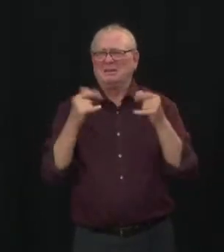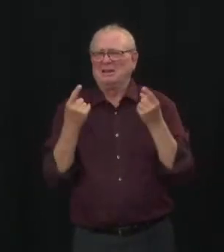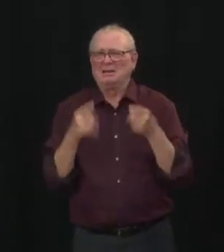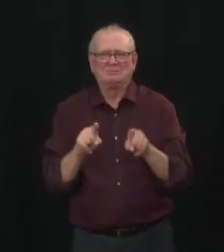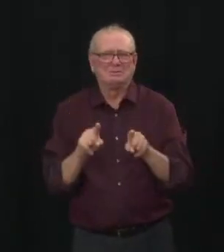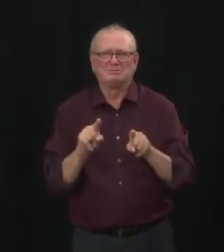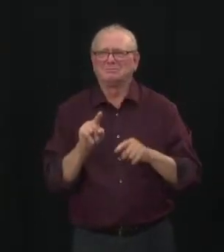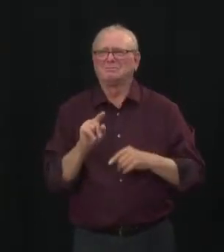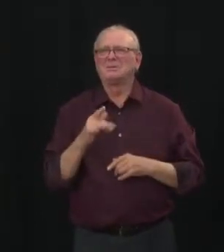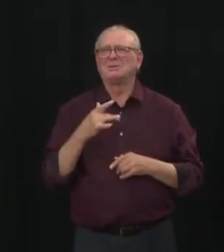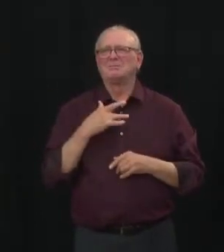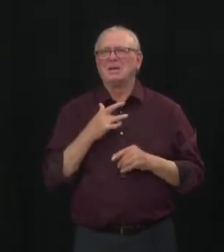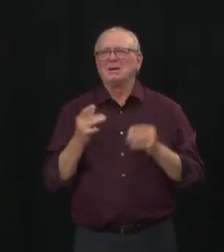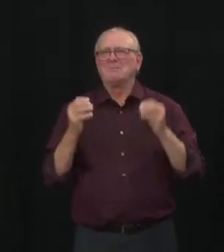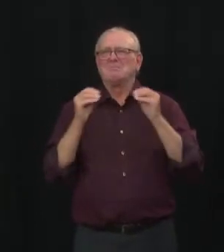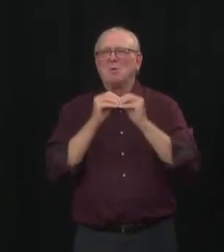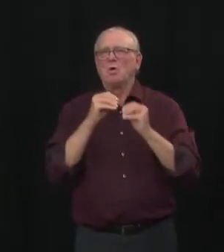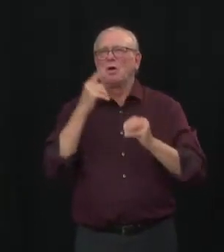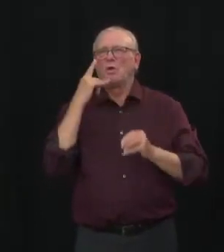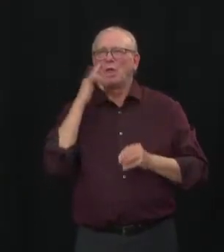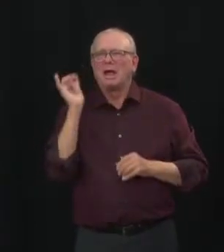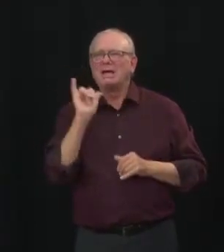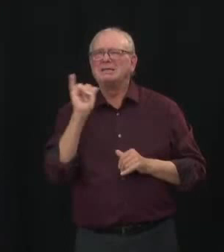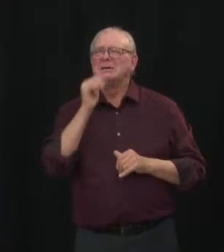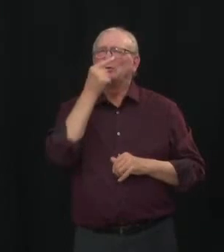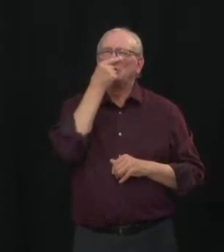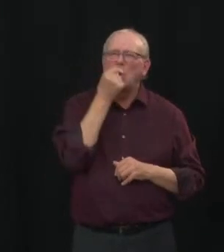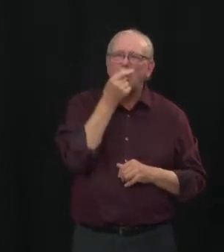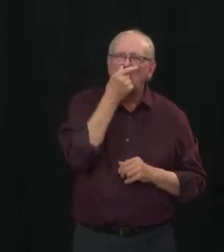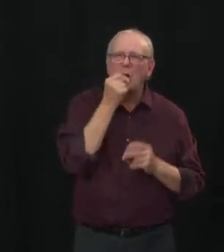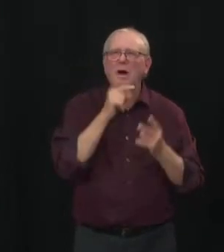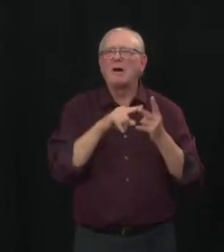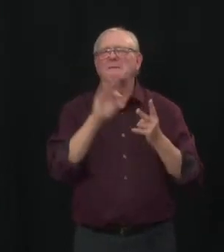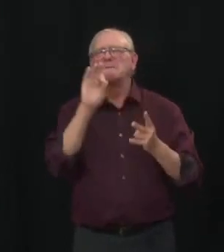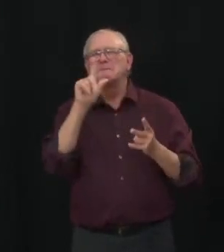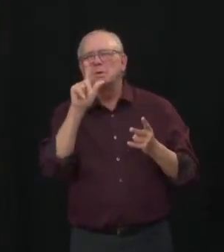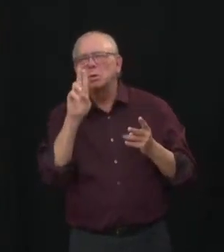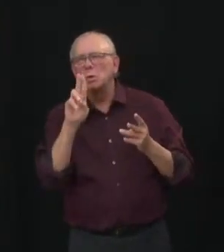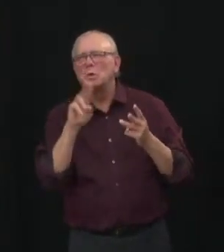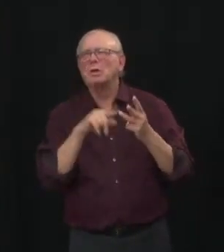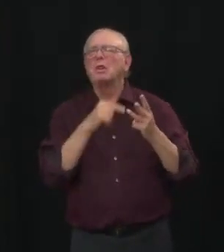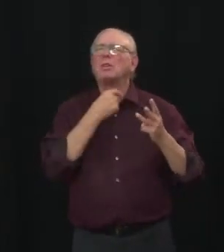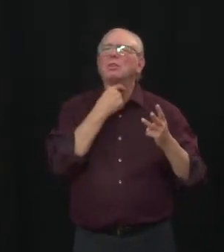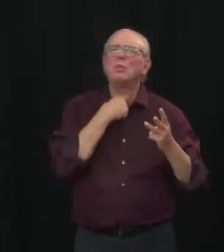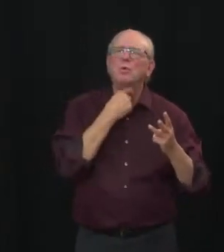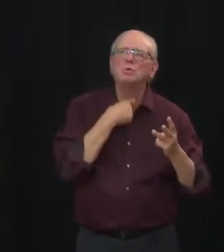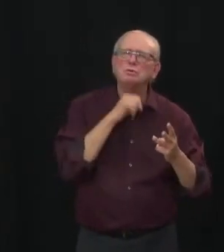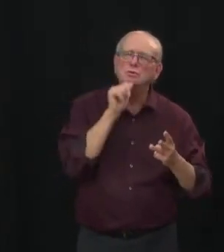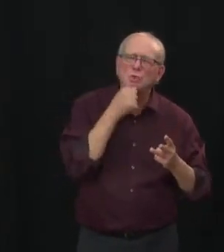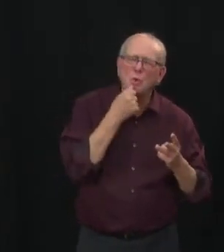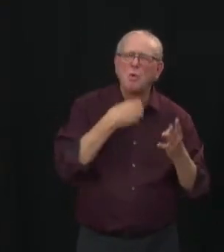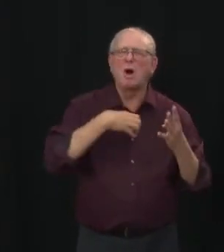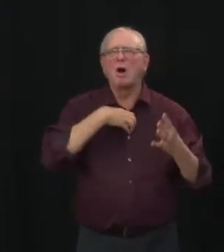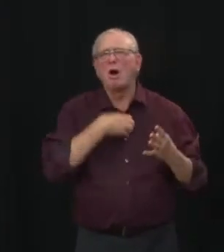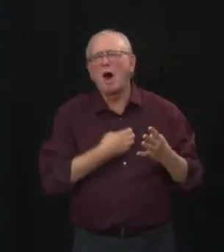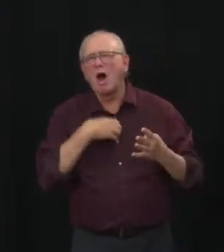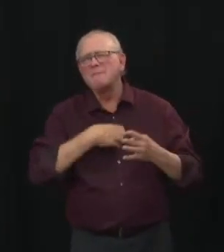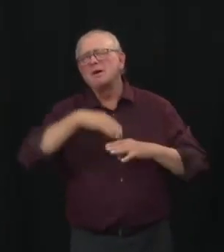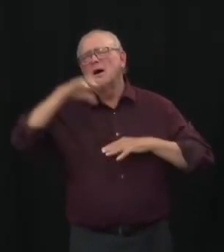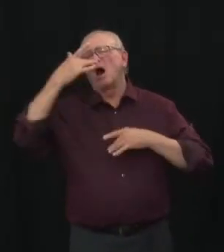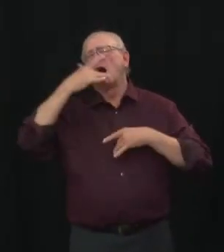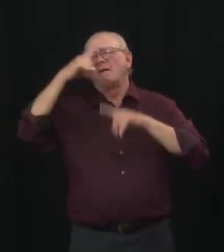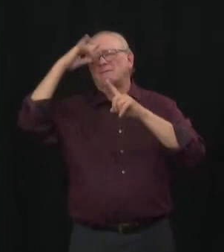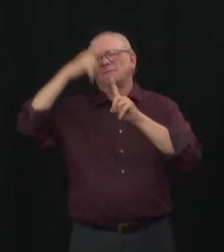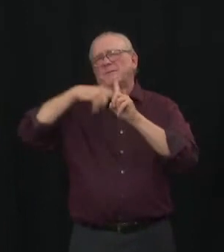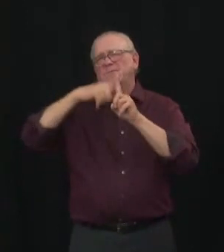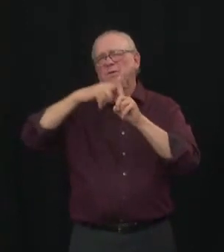of cold or flu-like in terms of having a sore throat or a cough or a fever. Having said that, as you said, there are many things